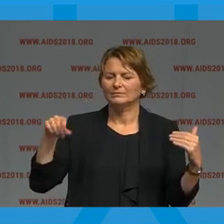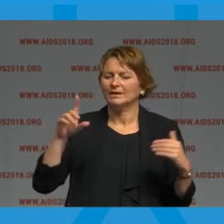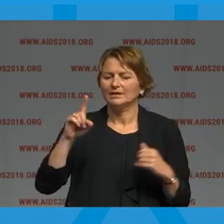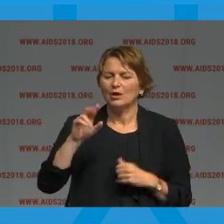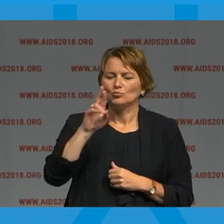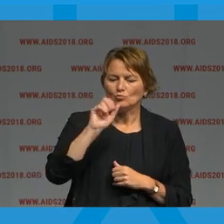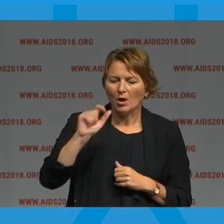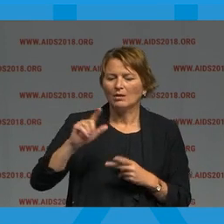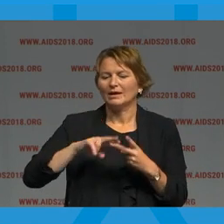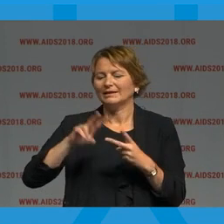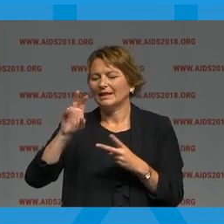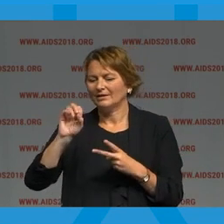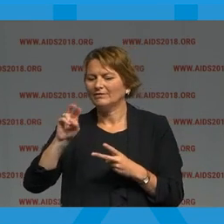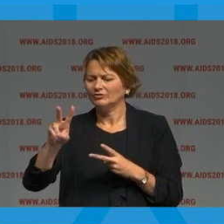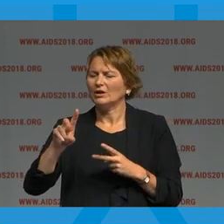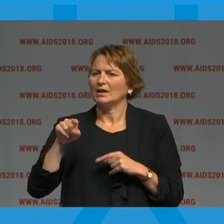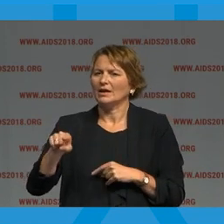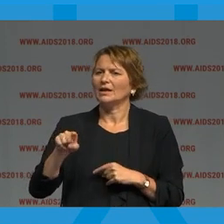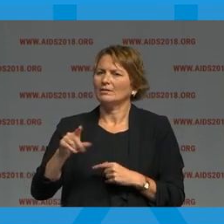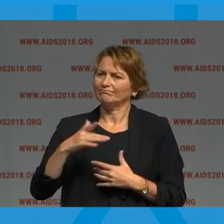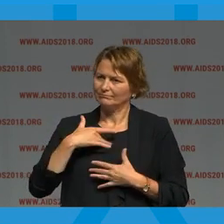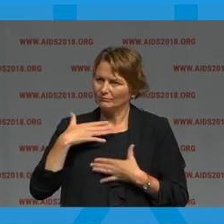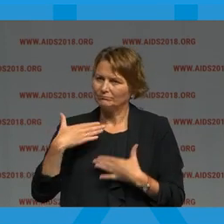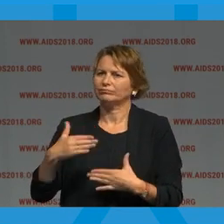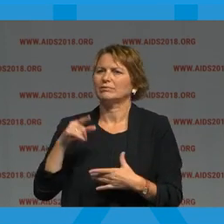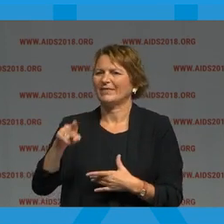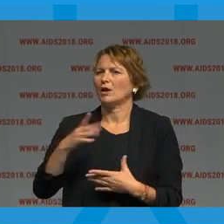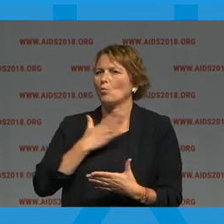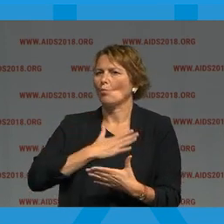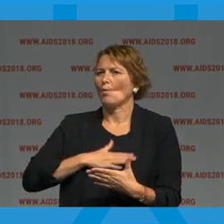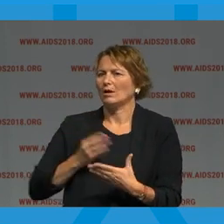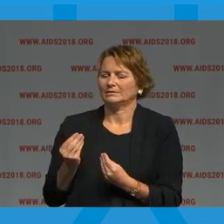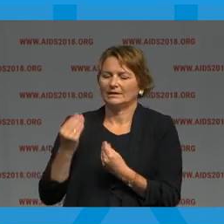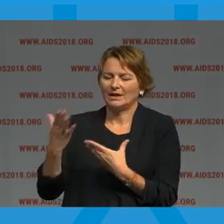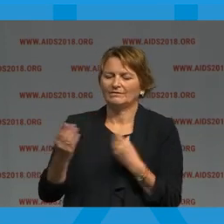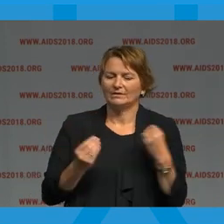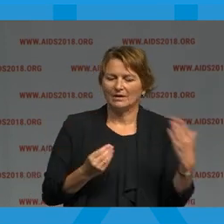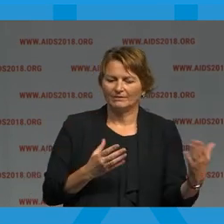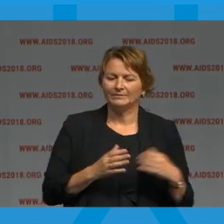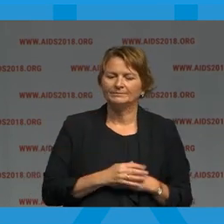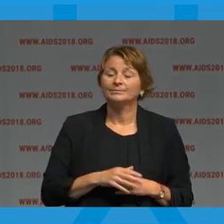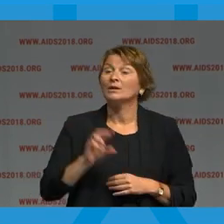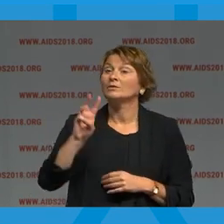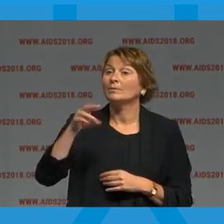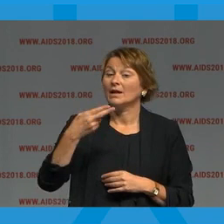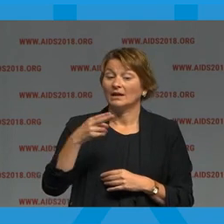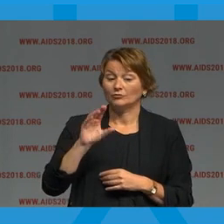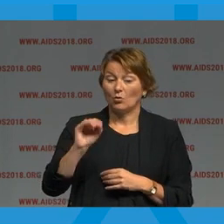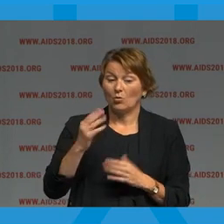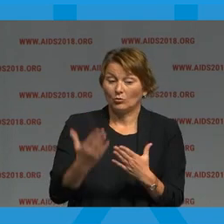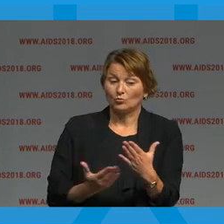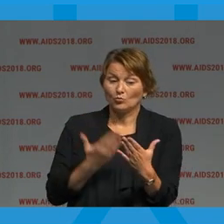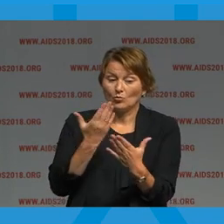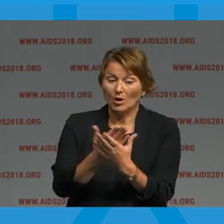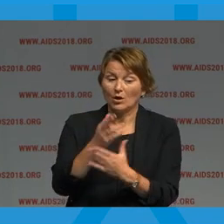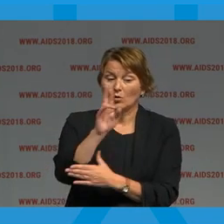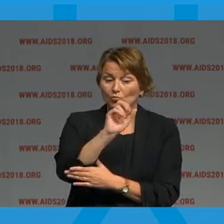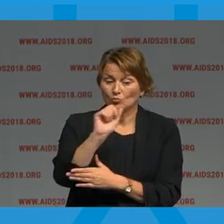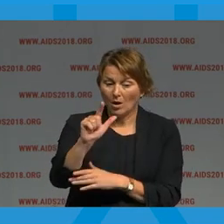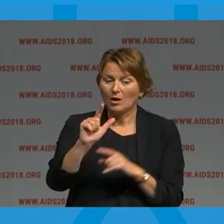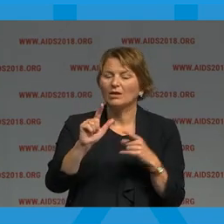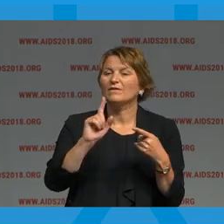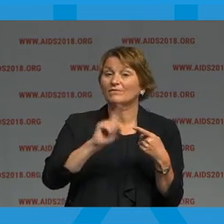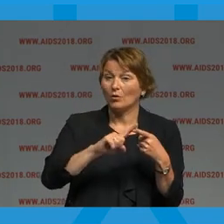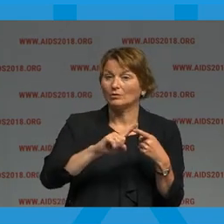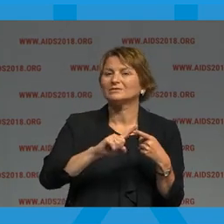kid, and weight. The public health approach from WHO is recommending dolutegravir in first line and